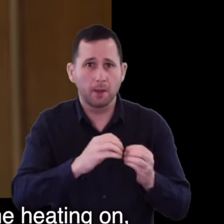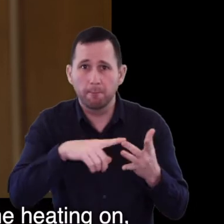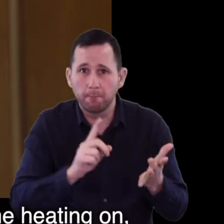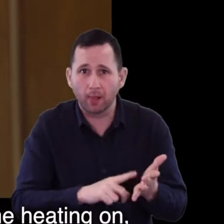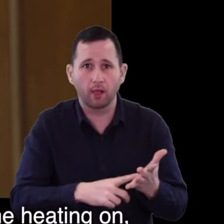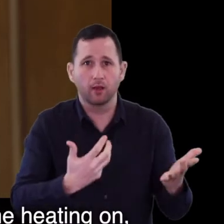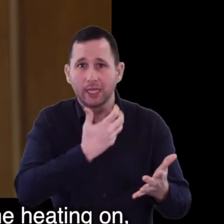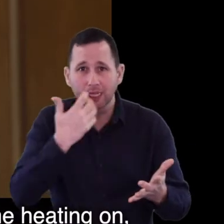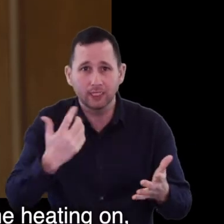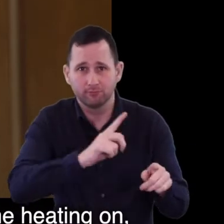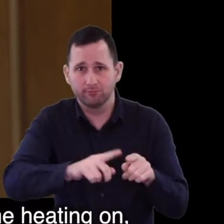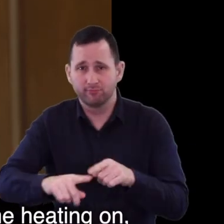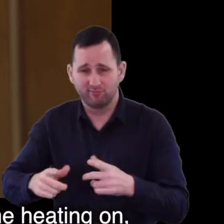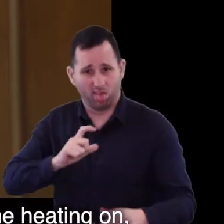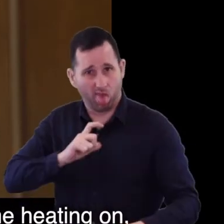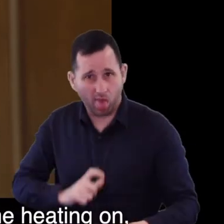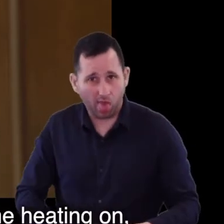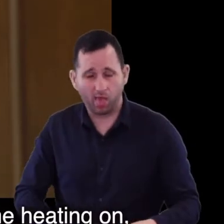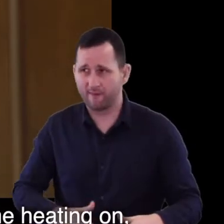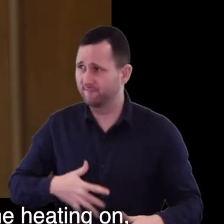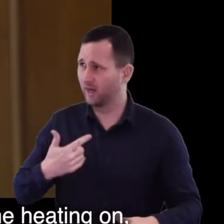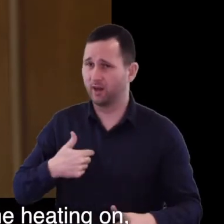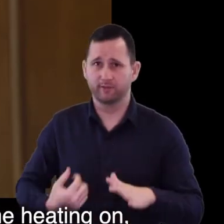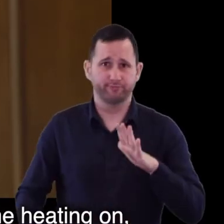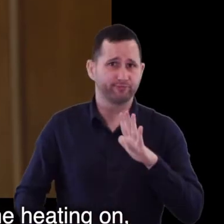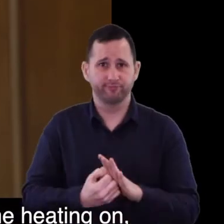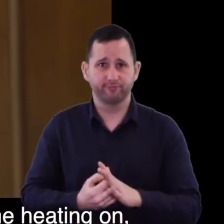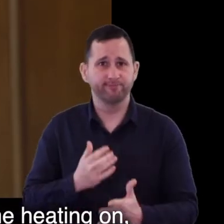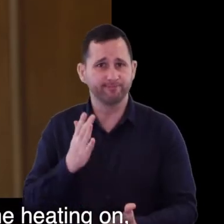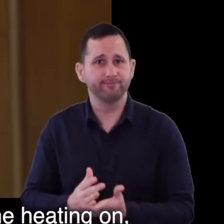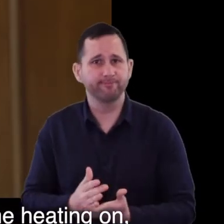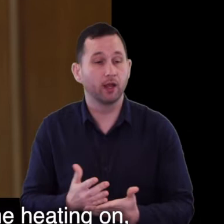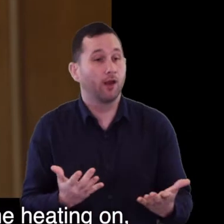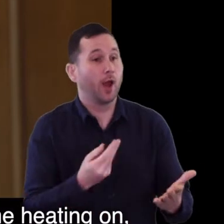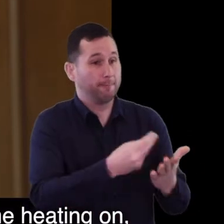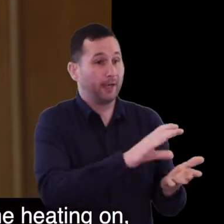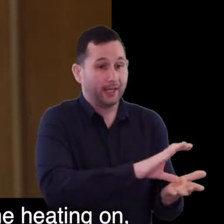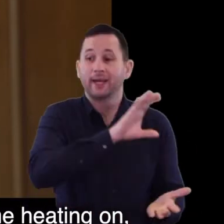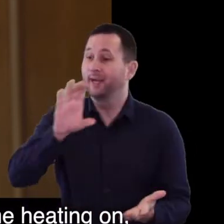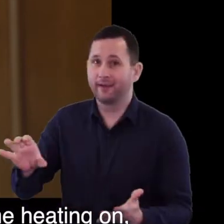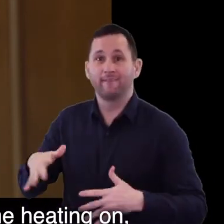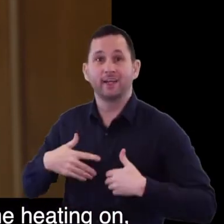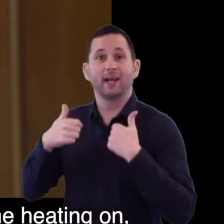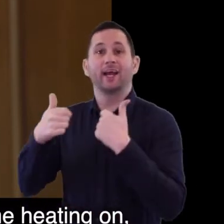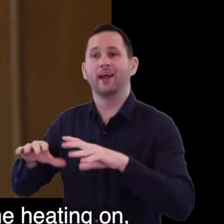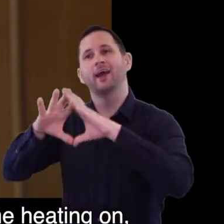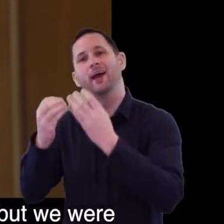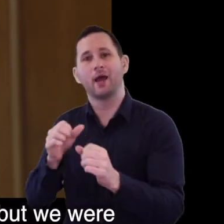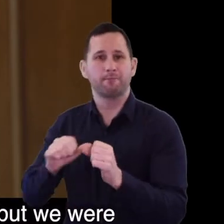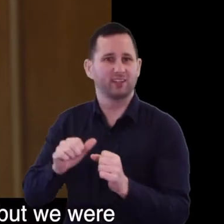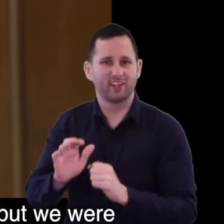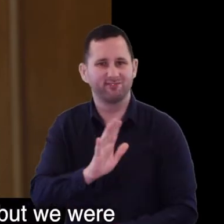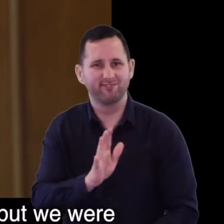result. He, having lost the money, couldn't afford to have the heating on. He'd lost all his confidence. He felt wrongly, felt very